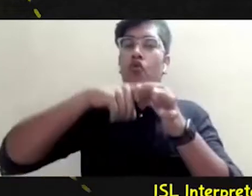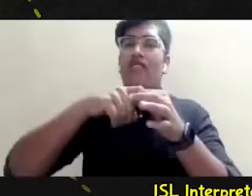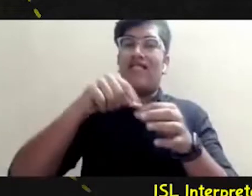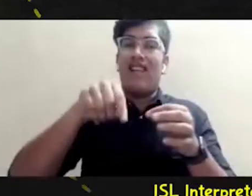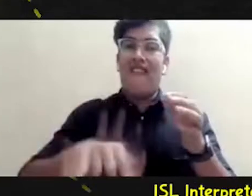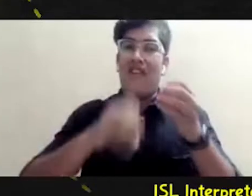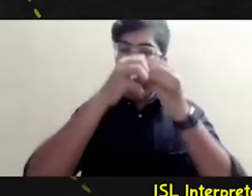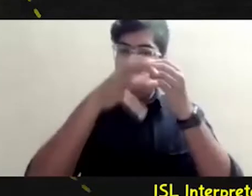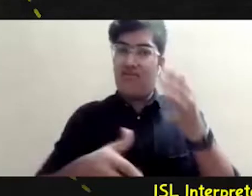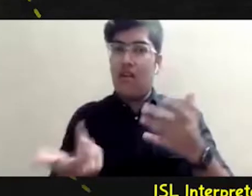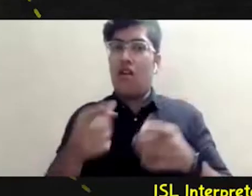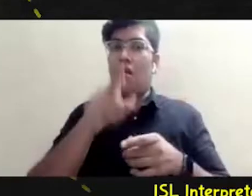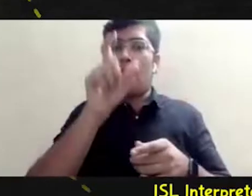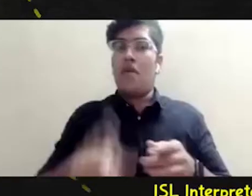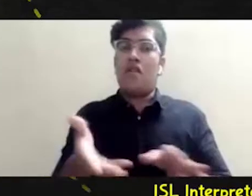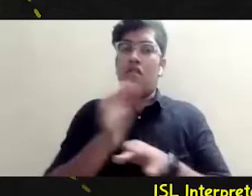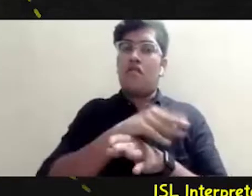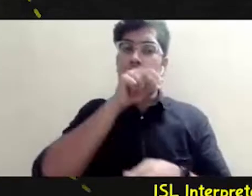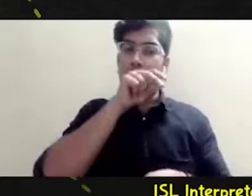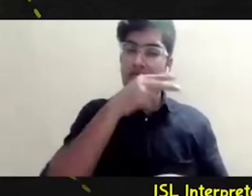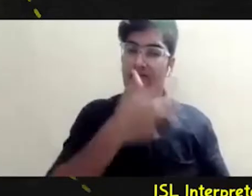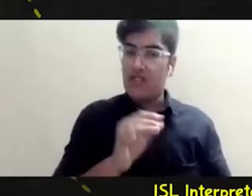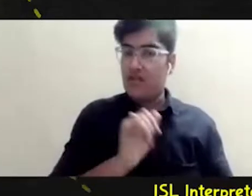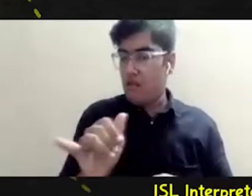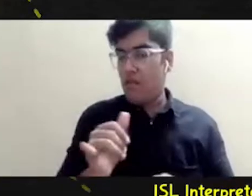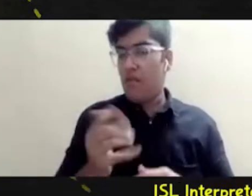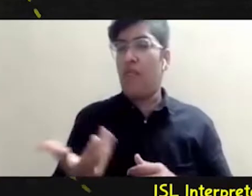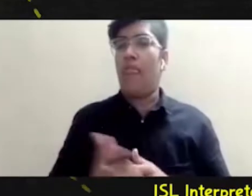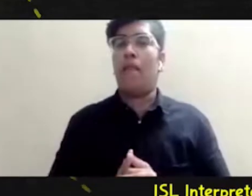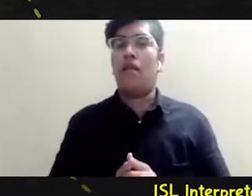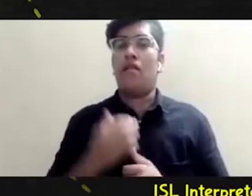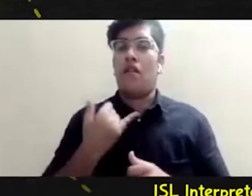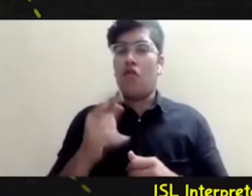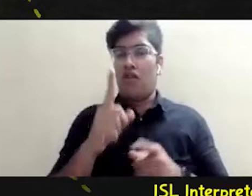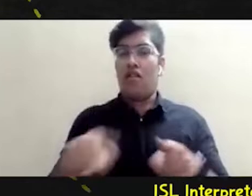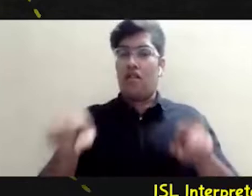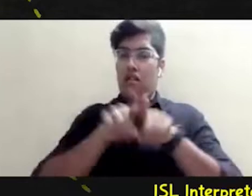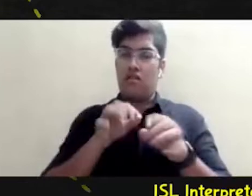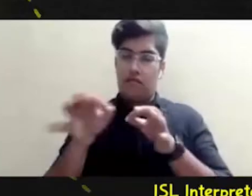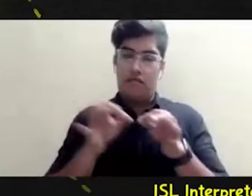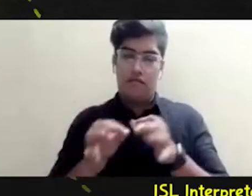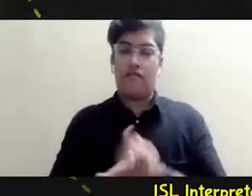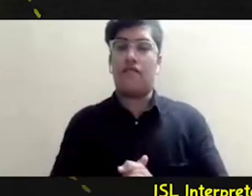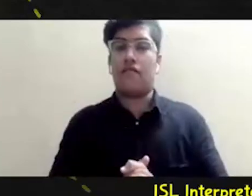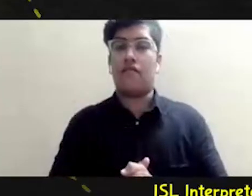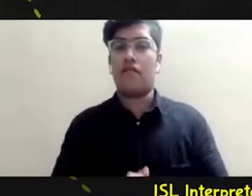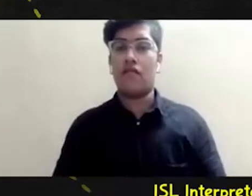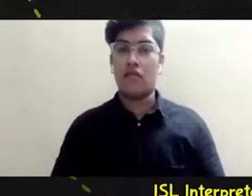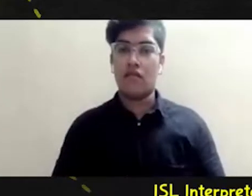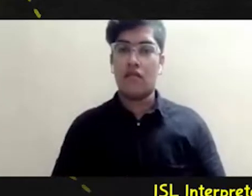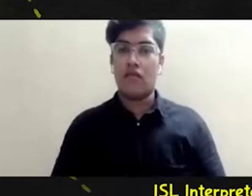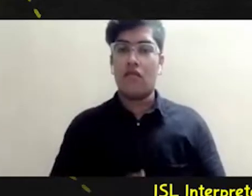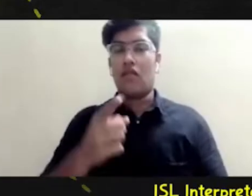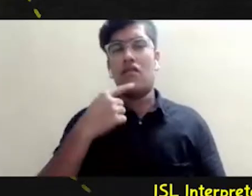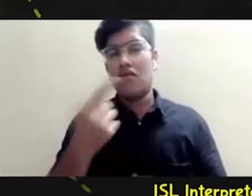speakers before me have already asked as well, but I'm going to repeat. Does having a lot of data mean it is a good thing?